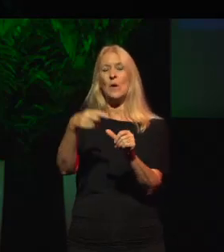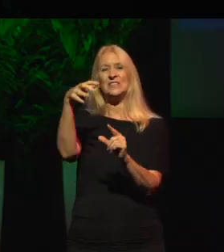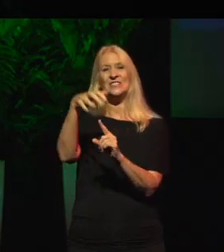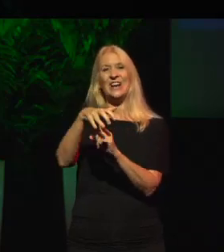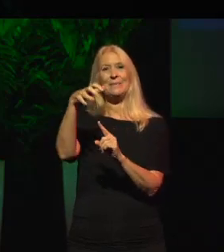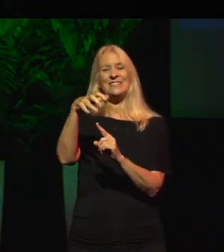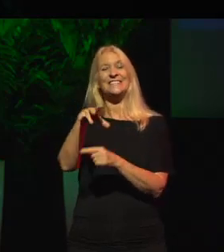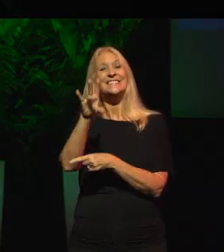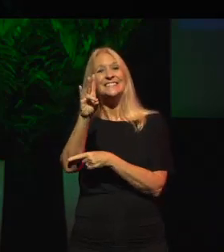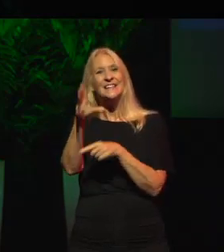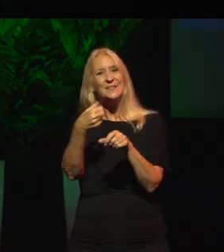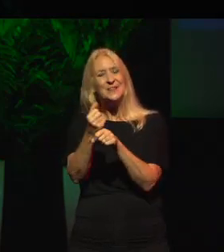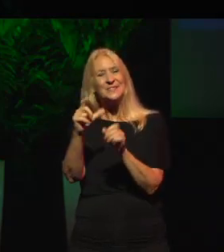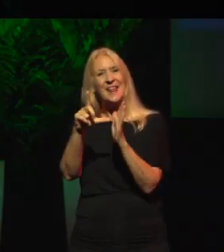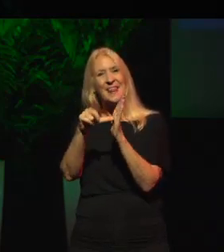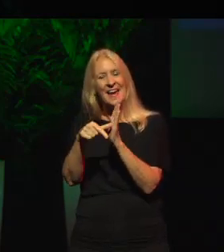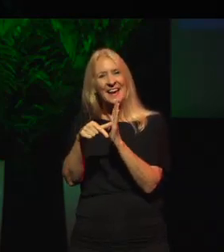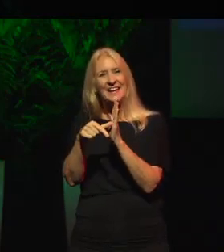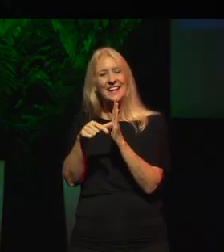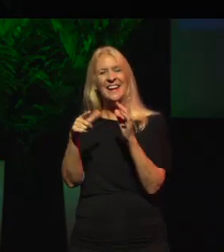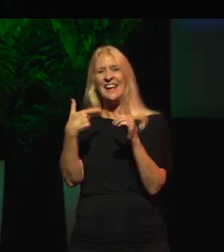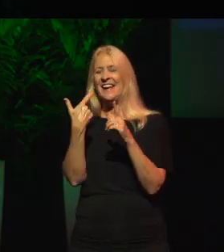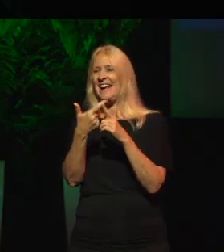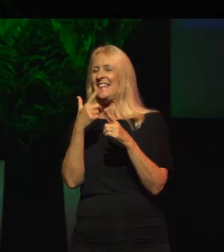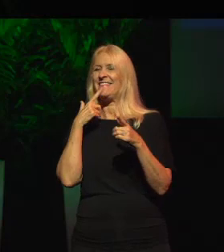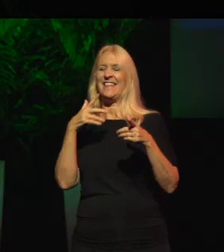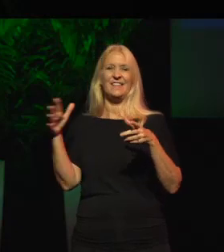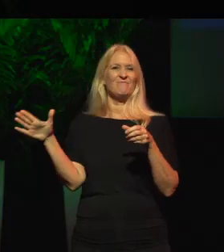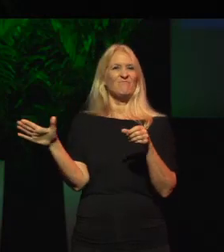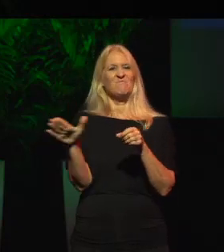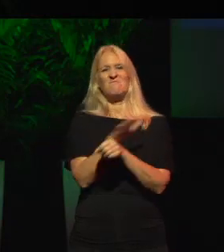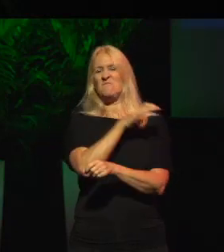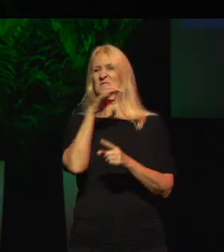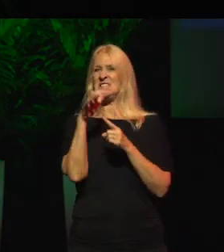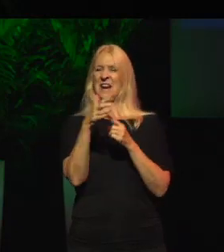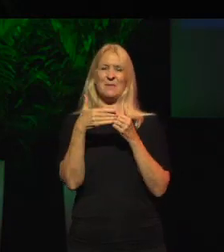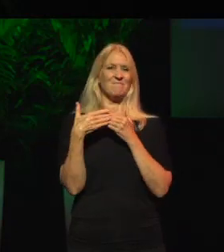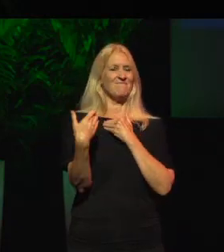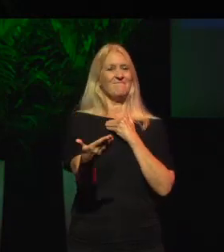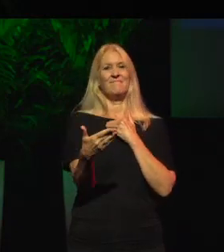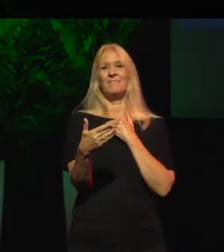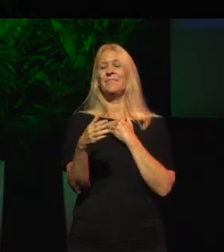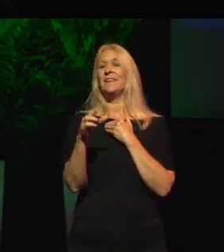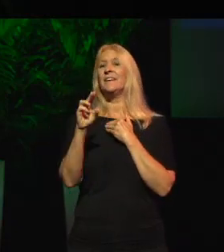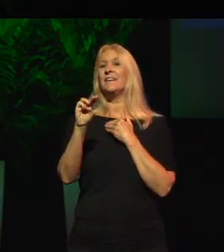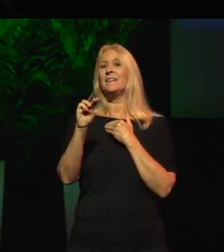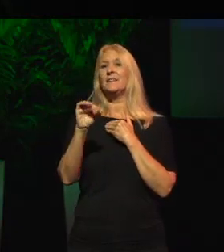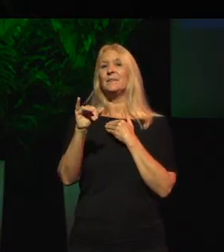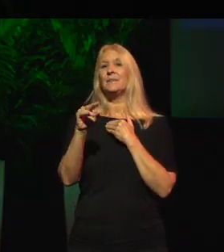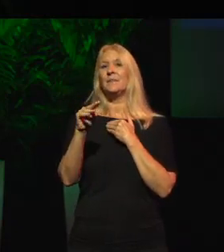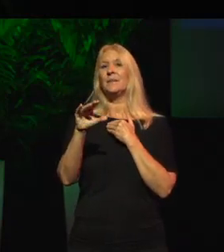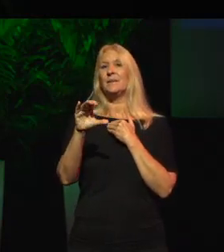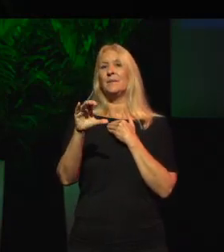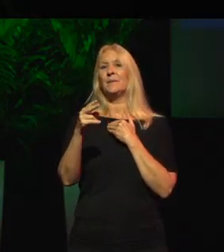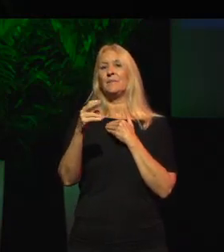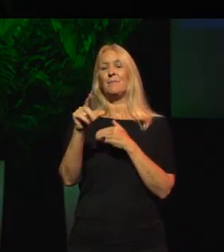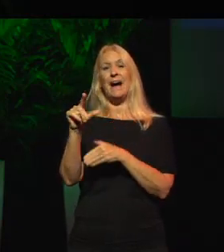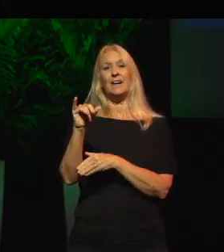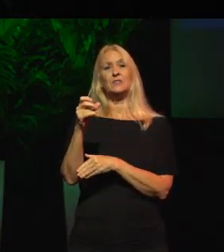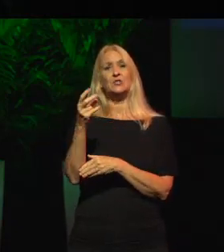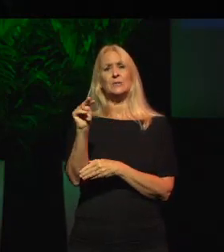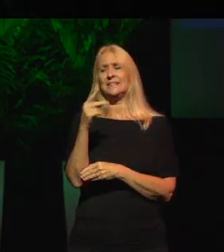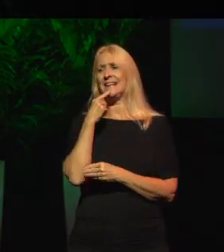7 years later. And then they dominated after that. And even Michael Jordan would tell you he would have never done it